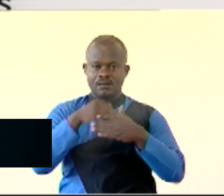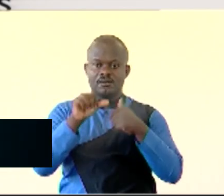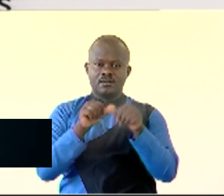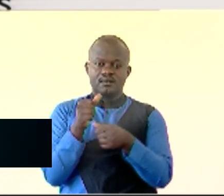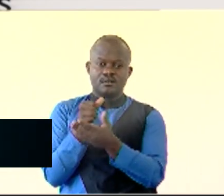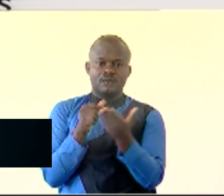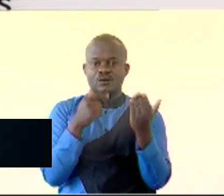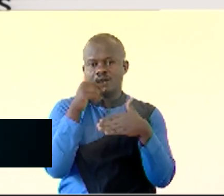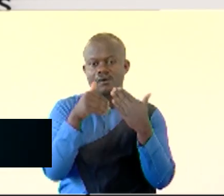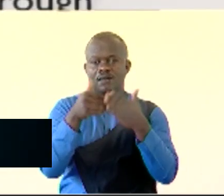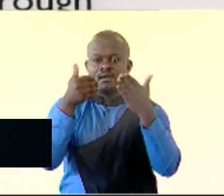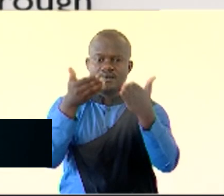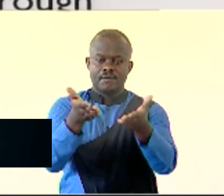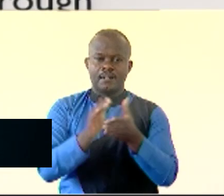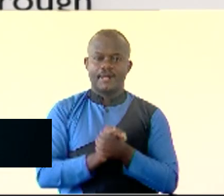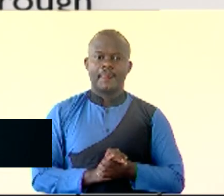or against the pathogens.